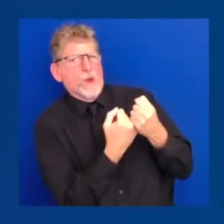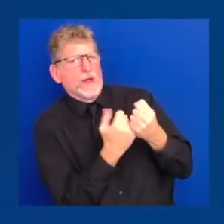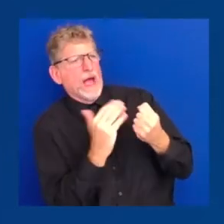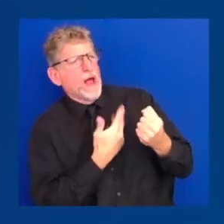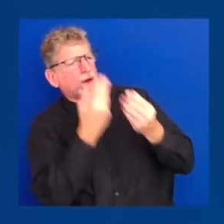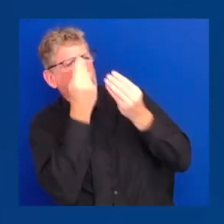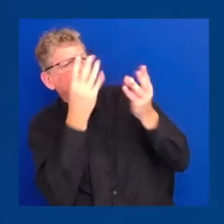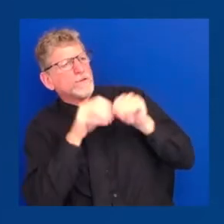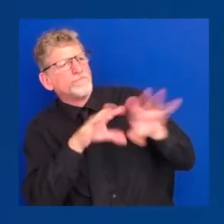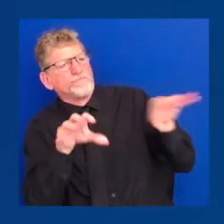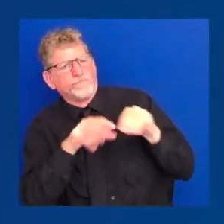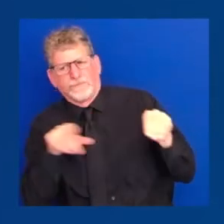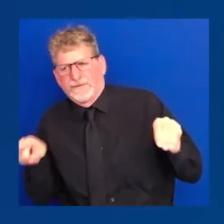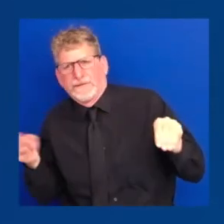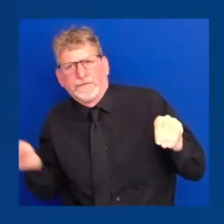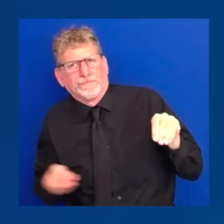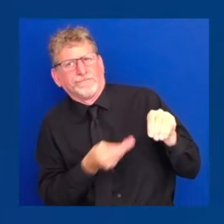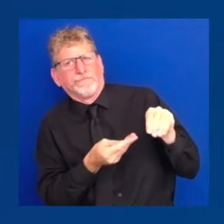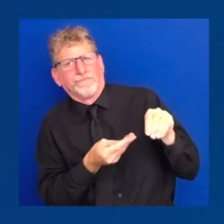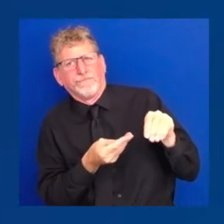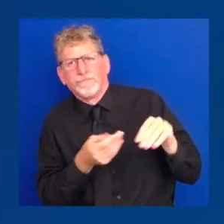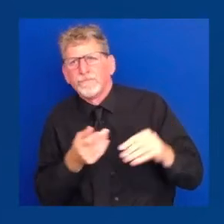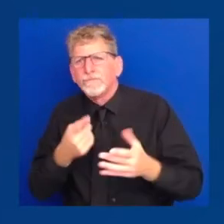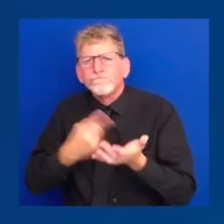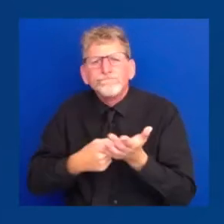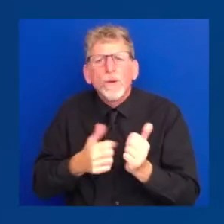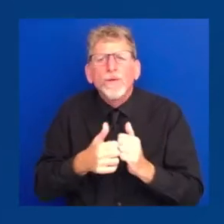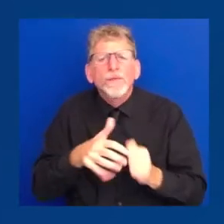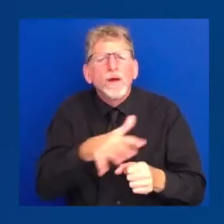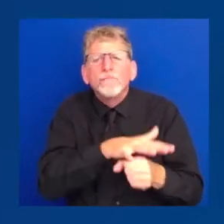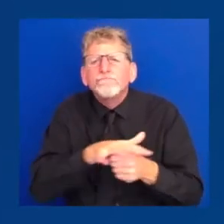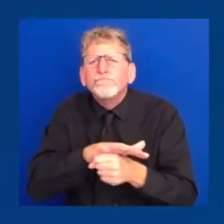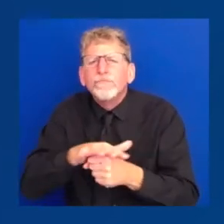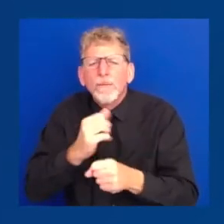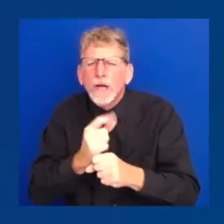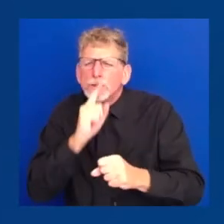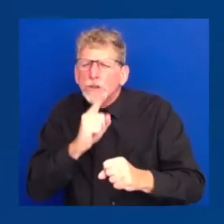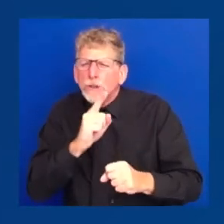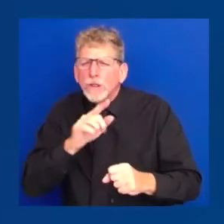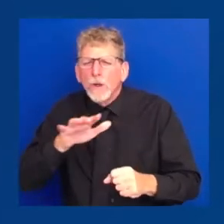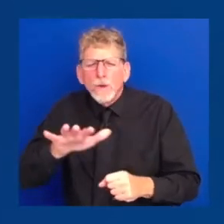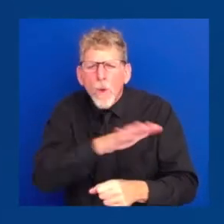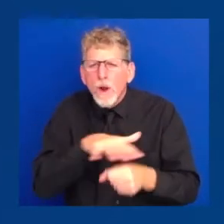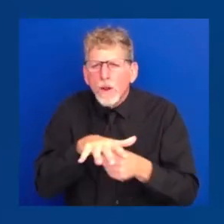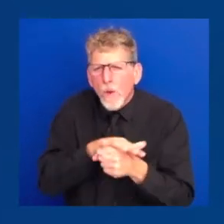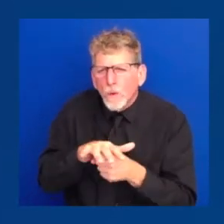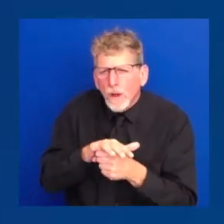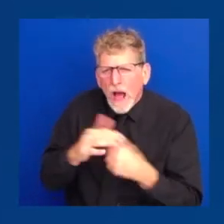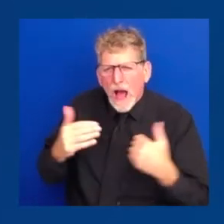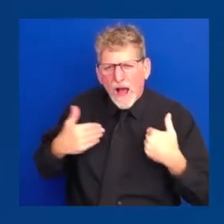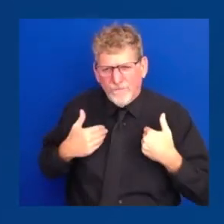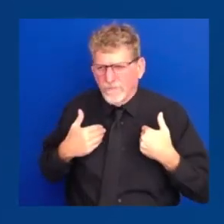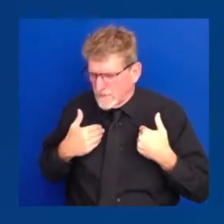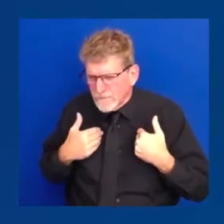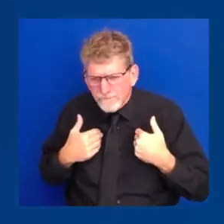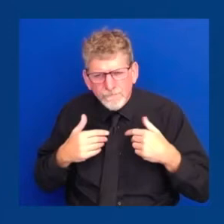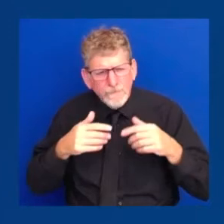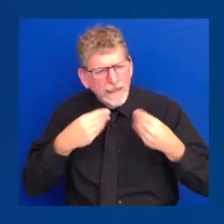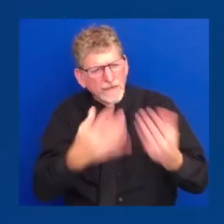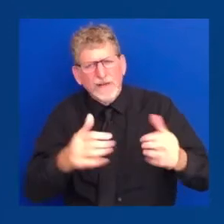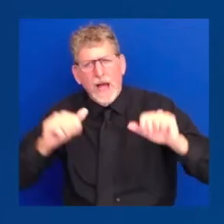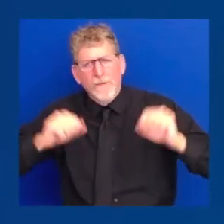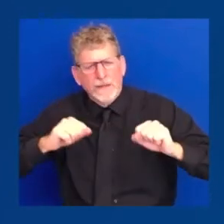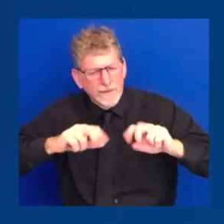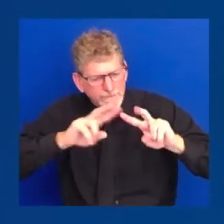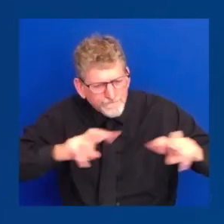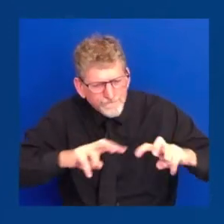transform independent local surveillance efforts into a robust, sustainable national system. And we